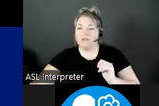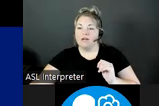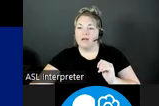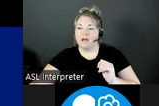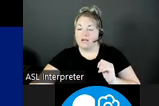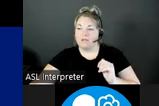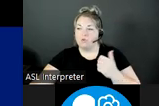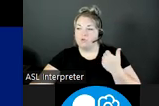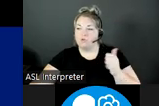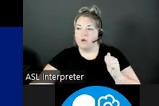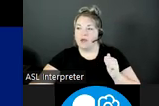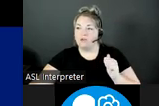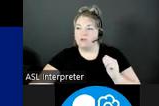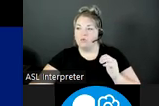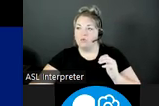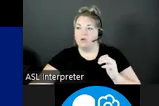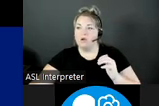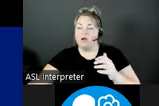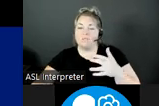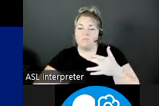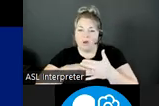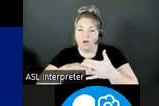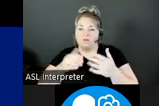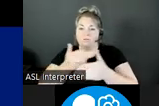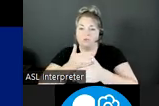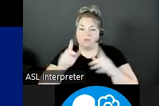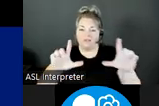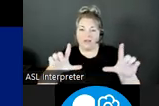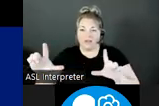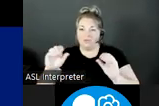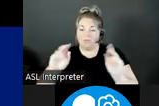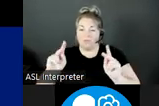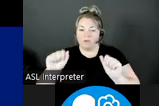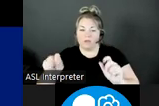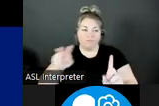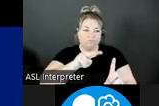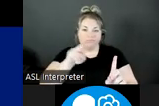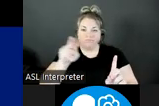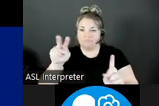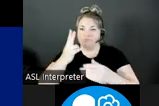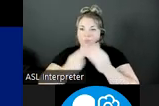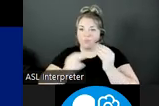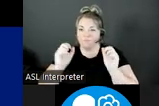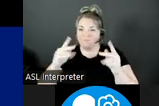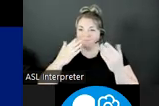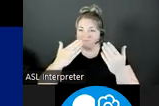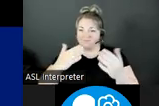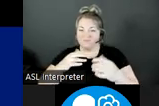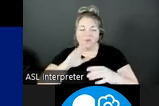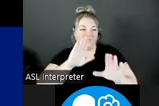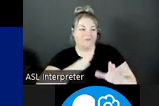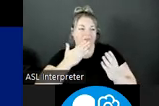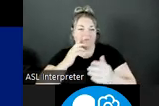between slides so that people can watch the interpreter and read the slides. Great, thank you. Good